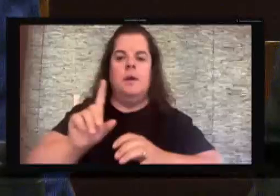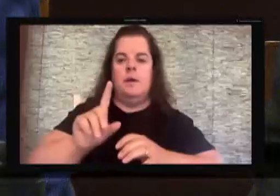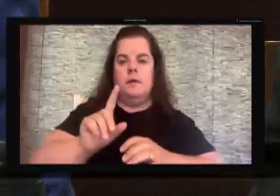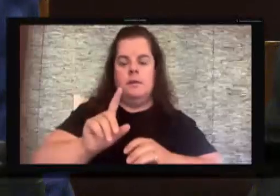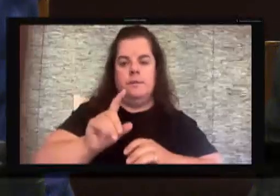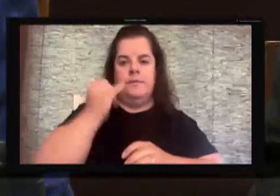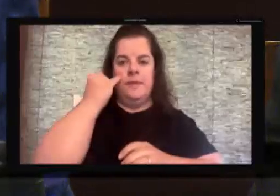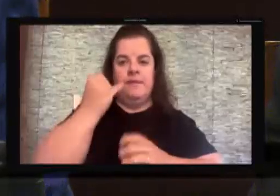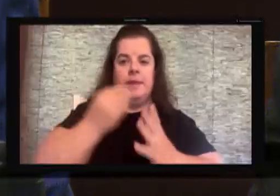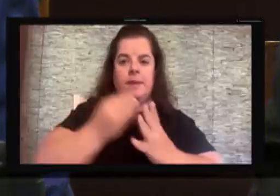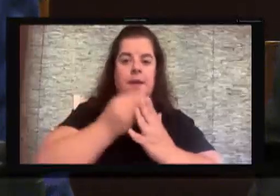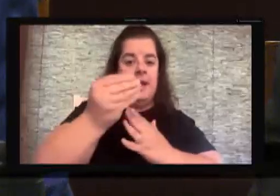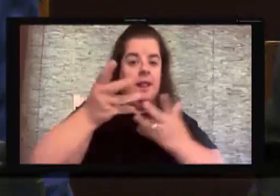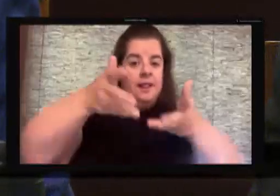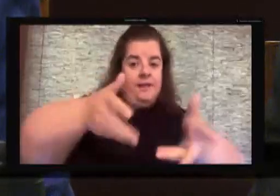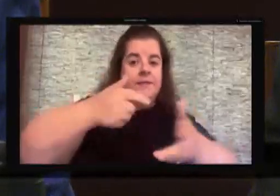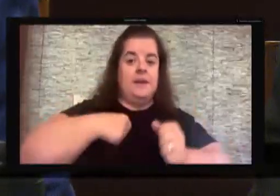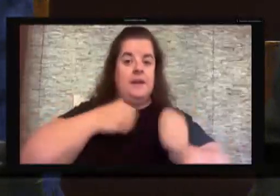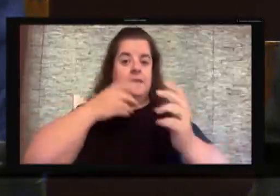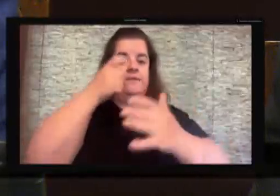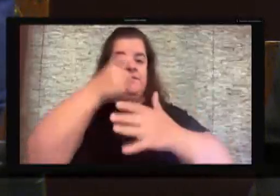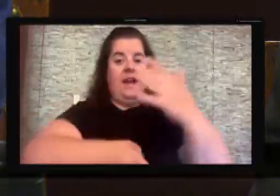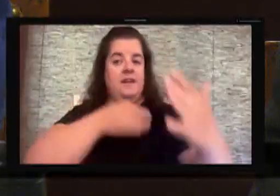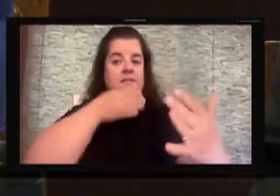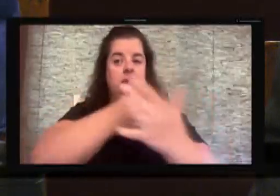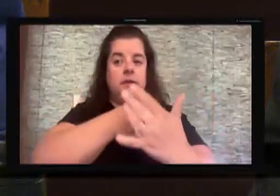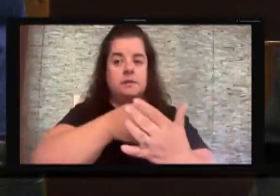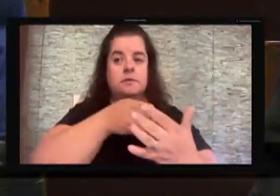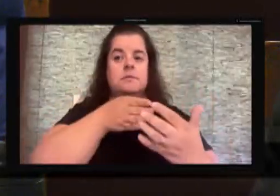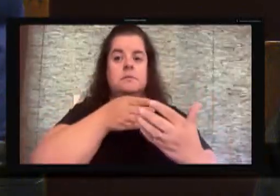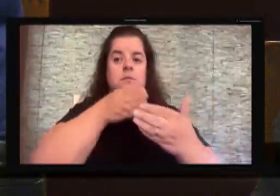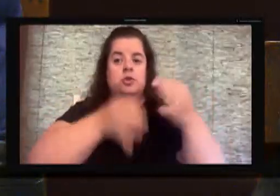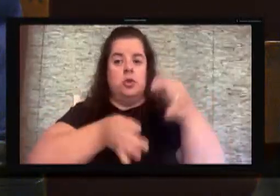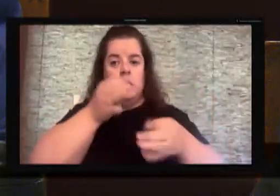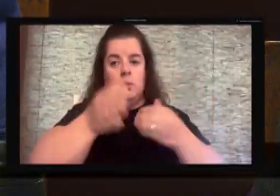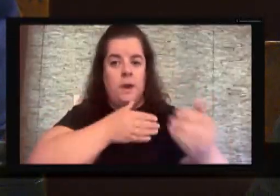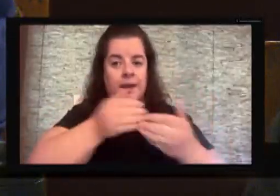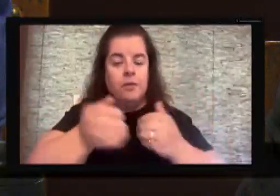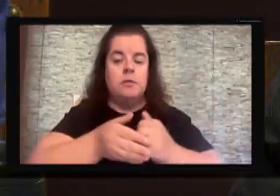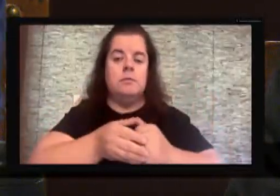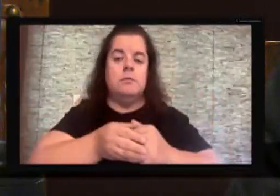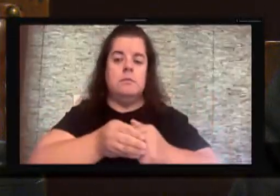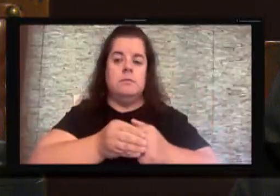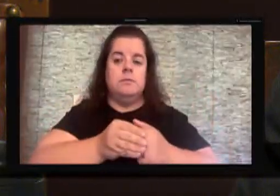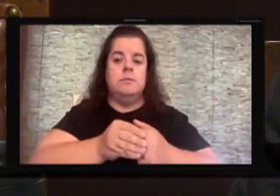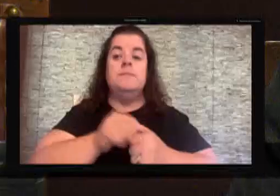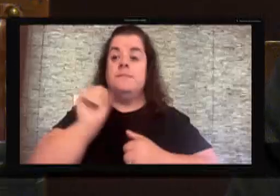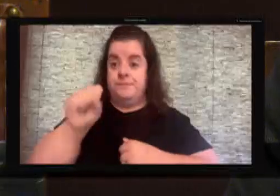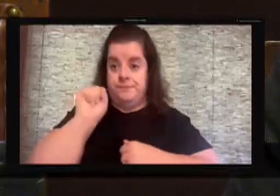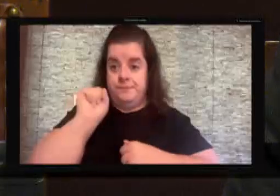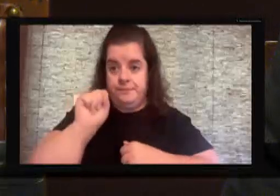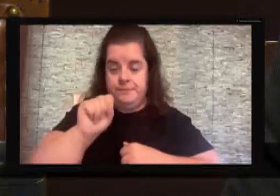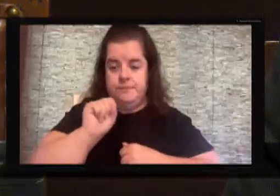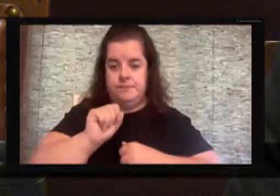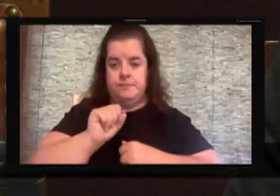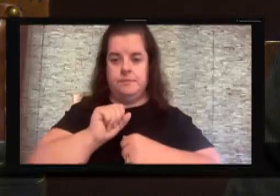we could at least cite them, fine them for whether it's cutting the weeds or what, right? Yeah. Yeah.